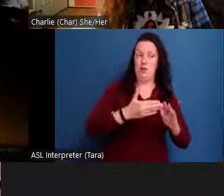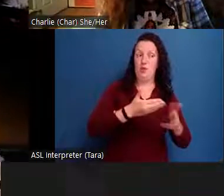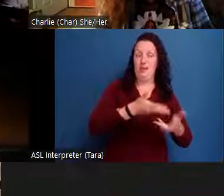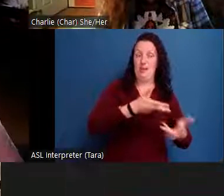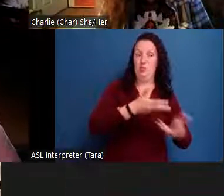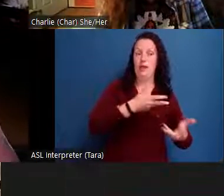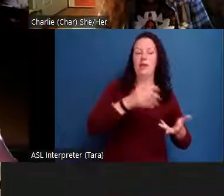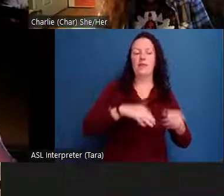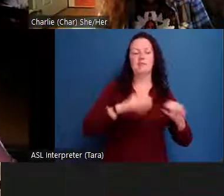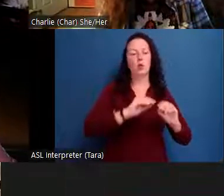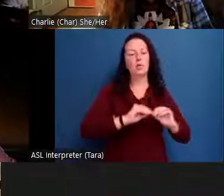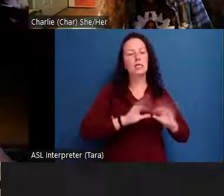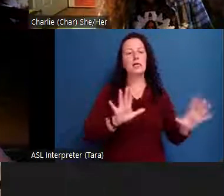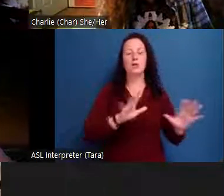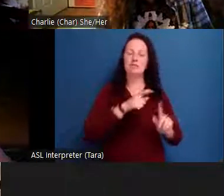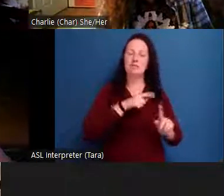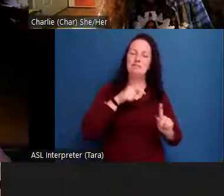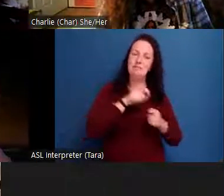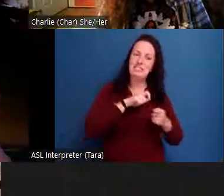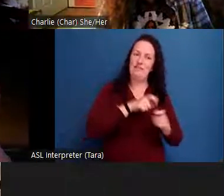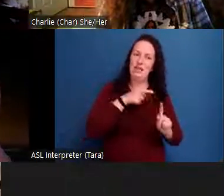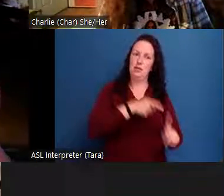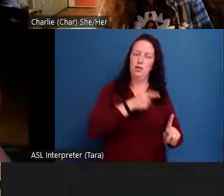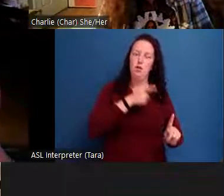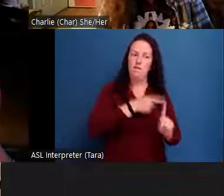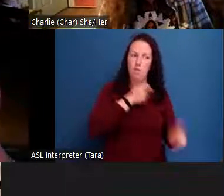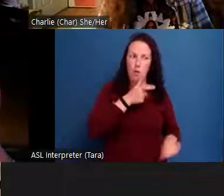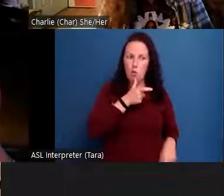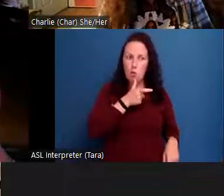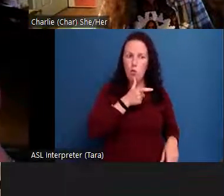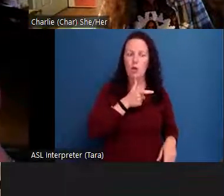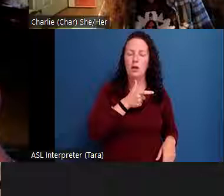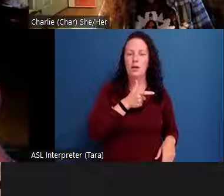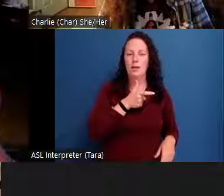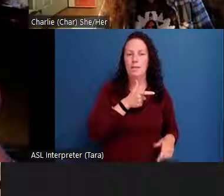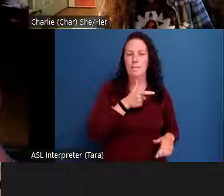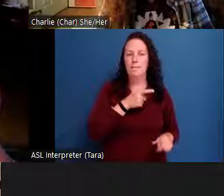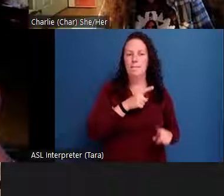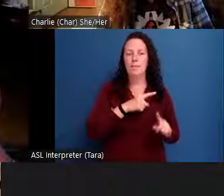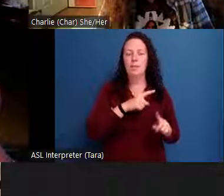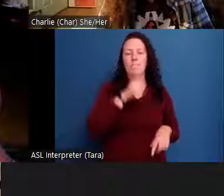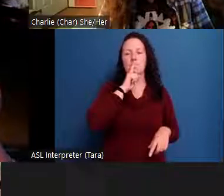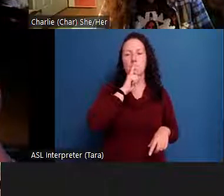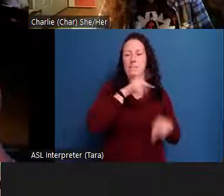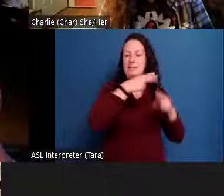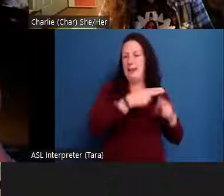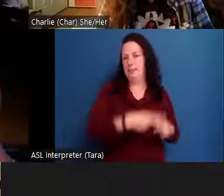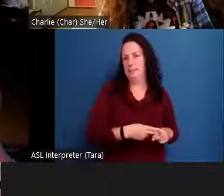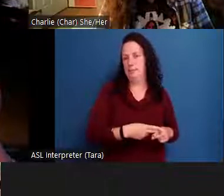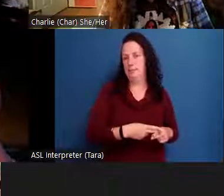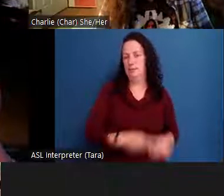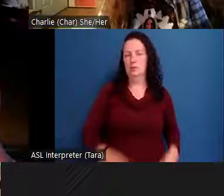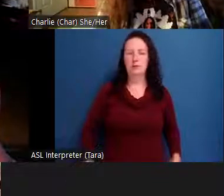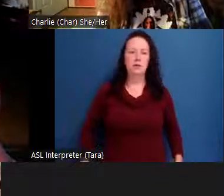and specific of who it's coming from without specifying the names. I think that I